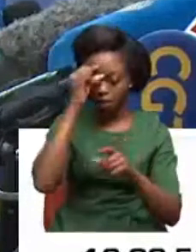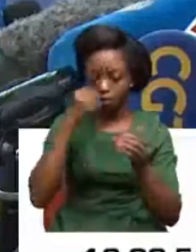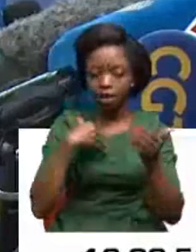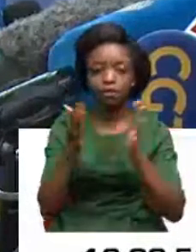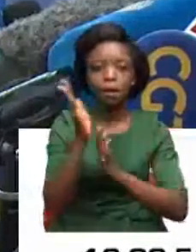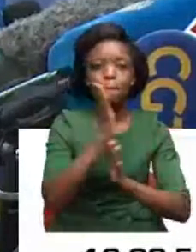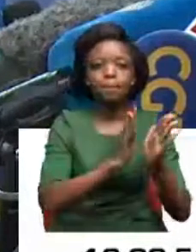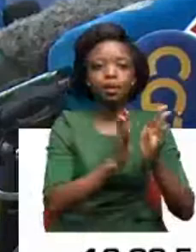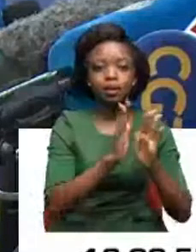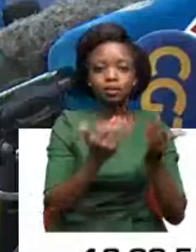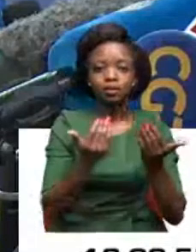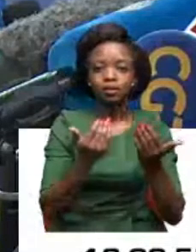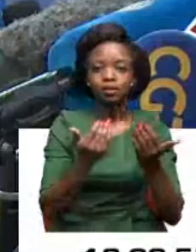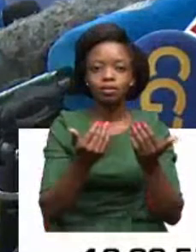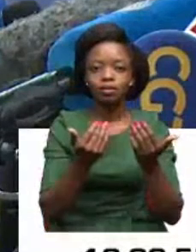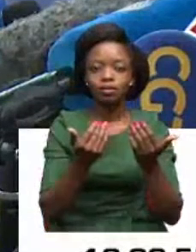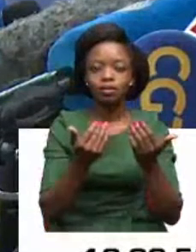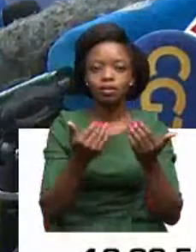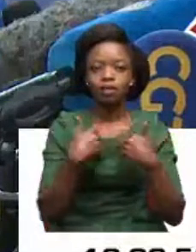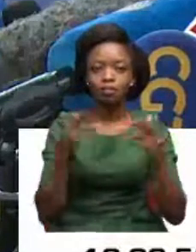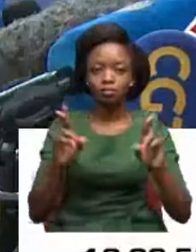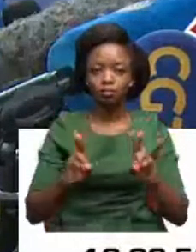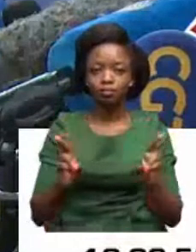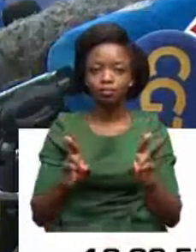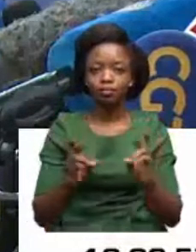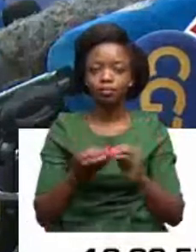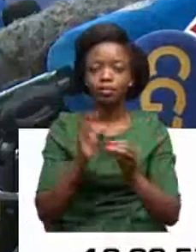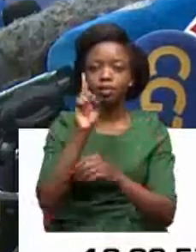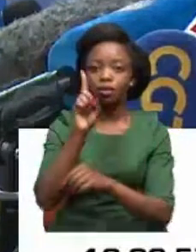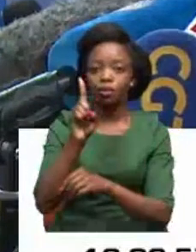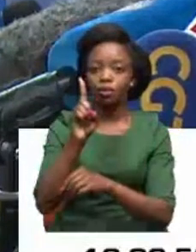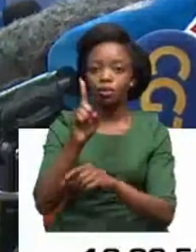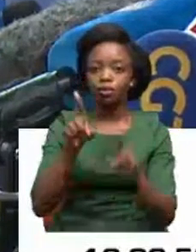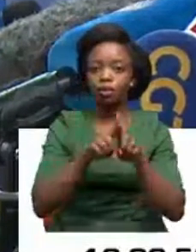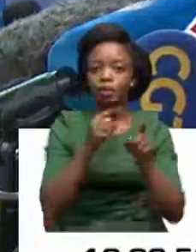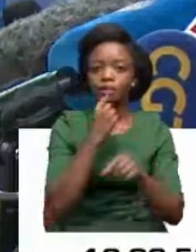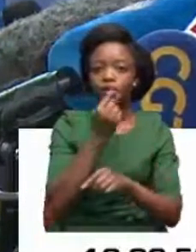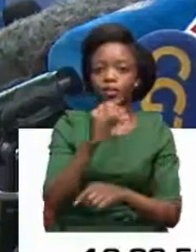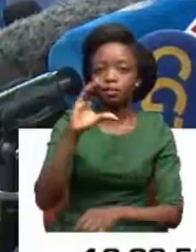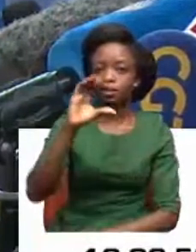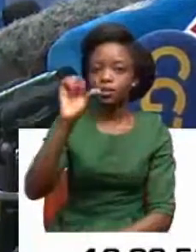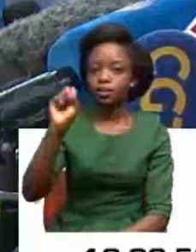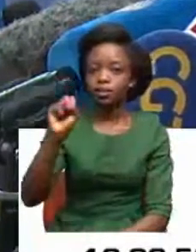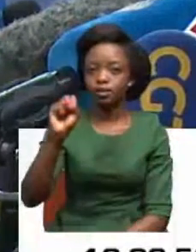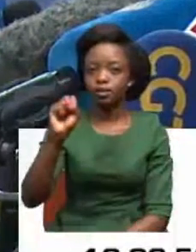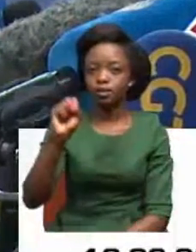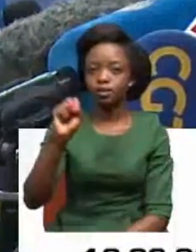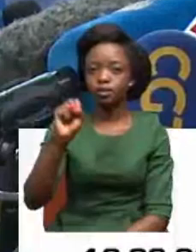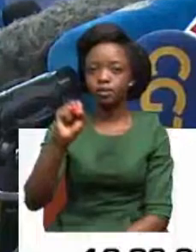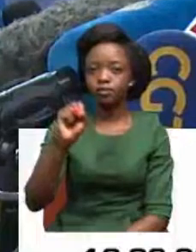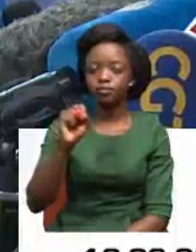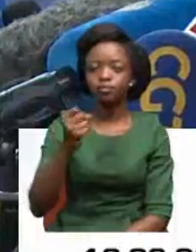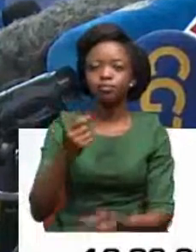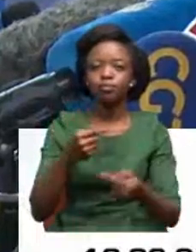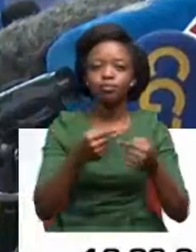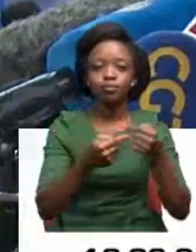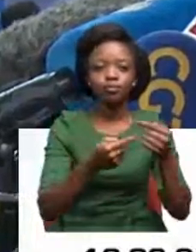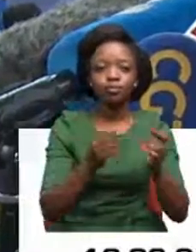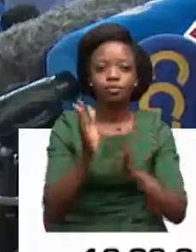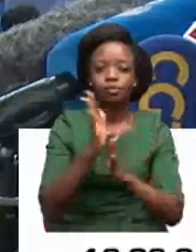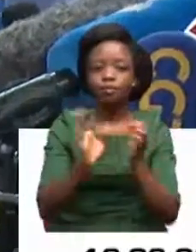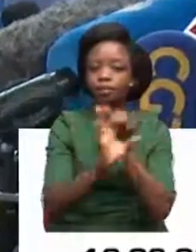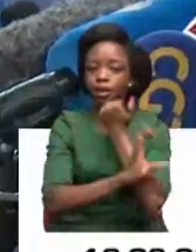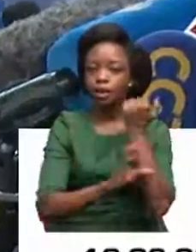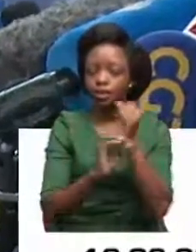following key interventions. Number one, as mentioned by the CAS, contingency plan. The country